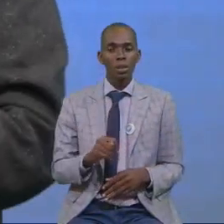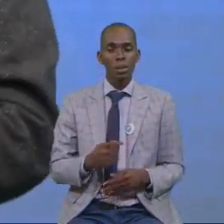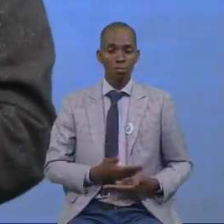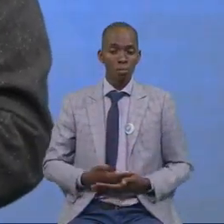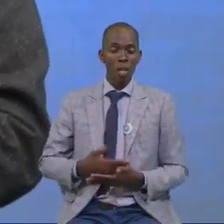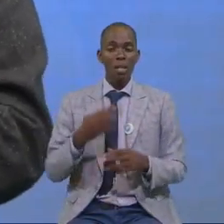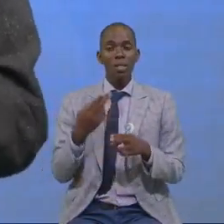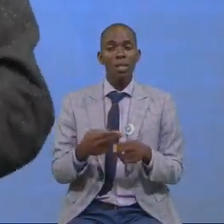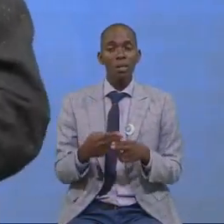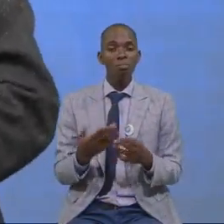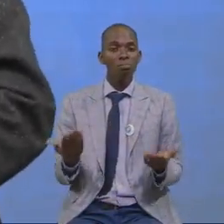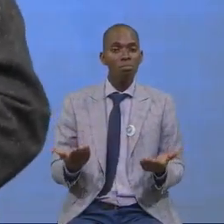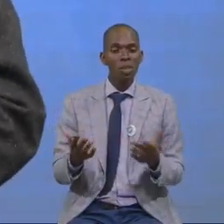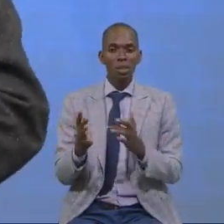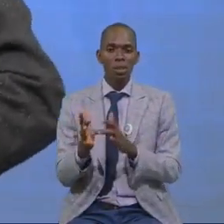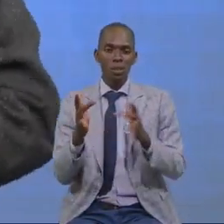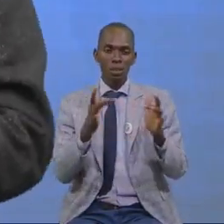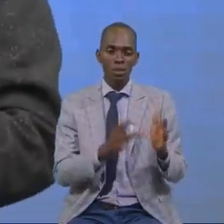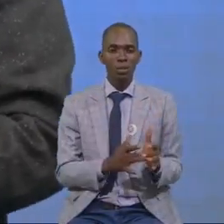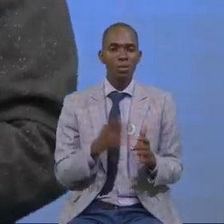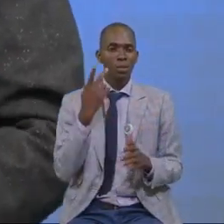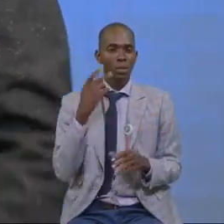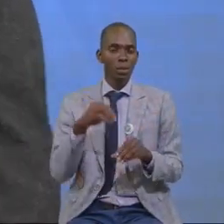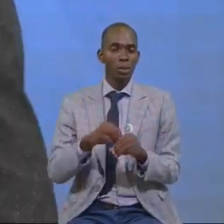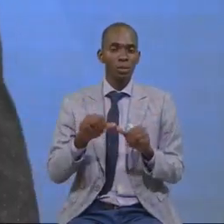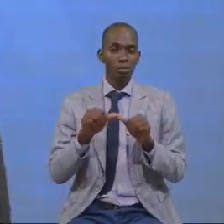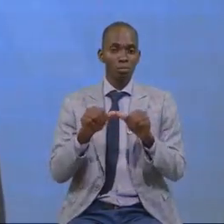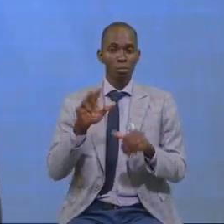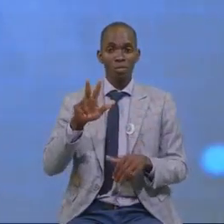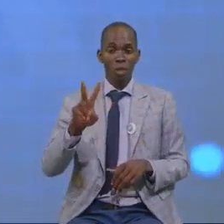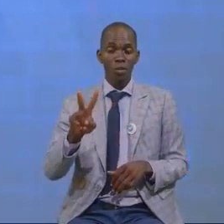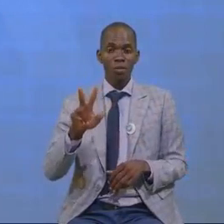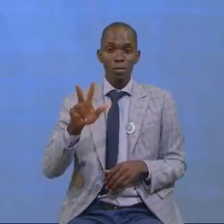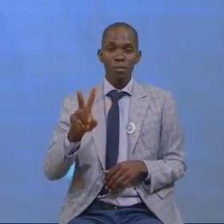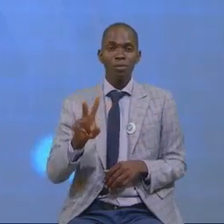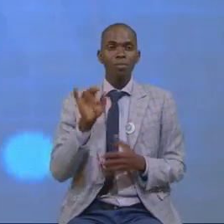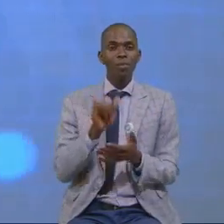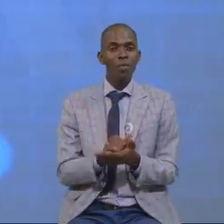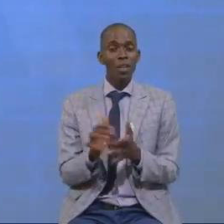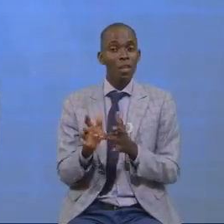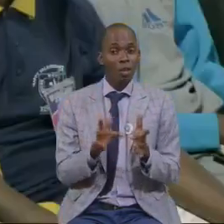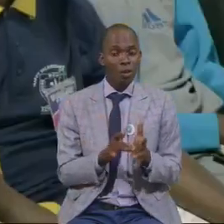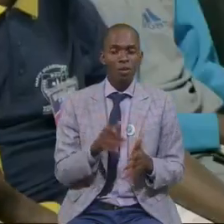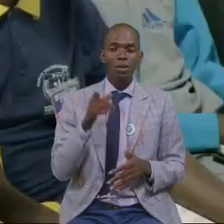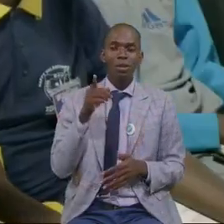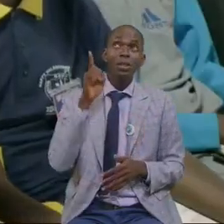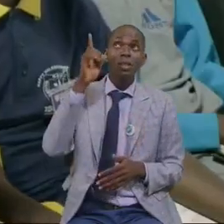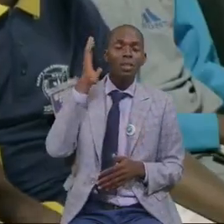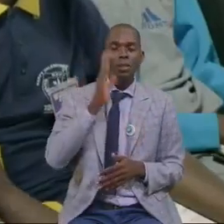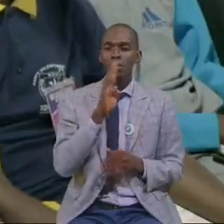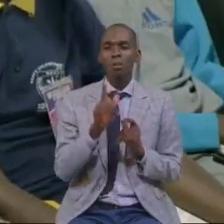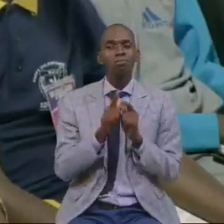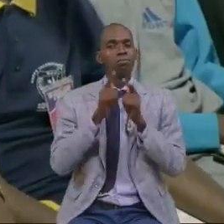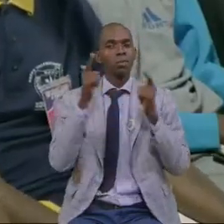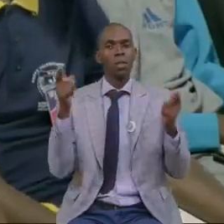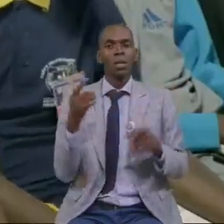name Jesus. Look at verse 32, that Jesus, it shall be great and shall be called